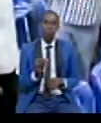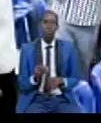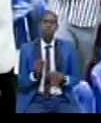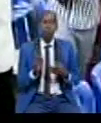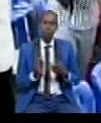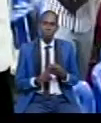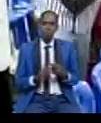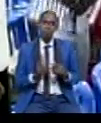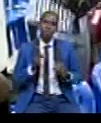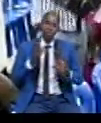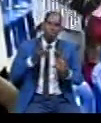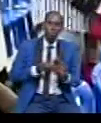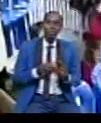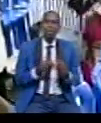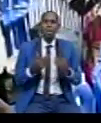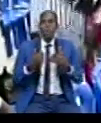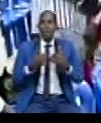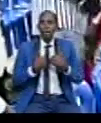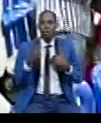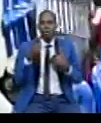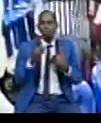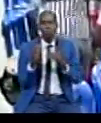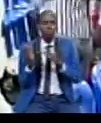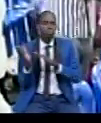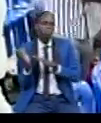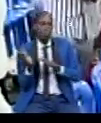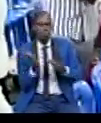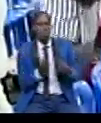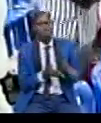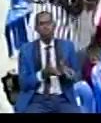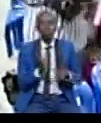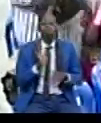Have you left your pride?